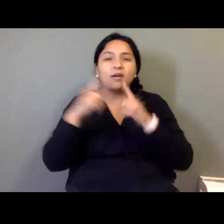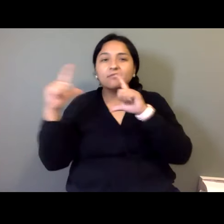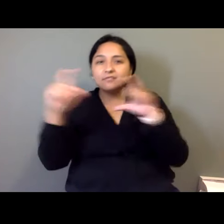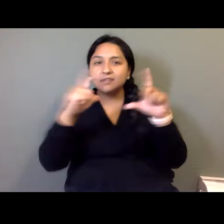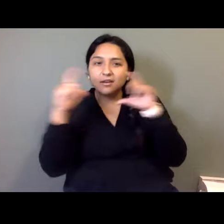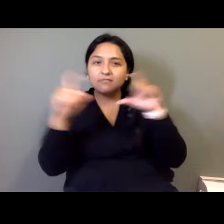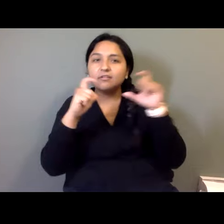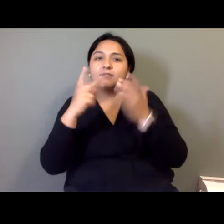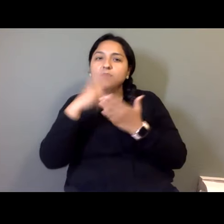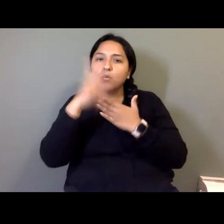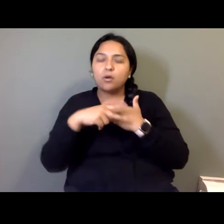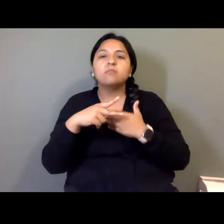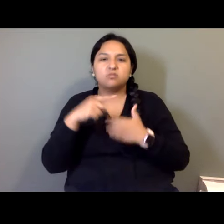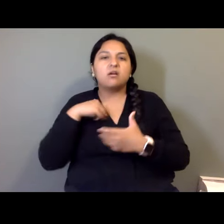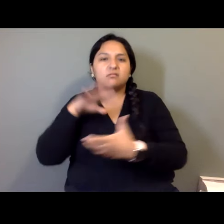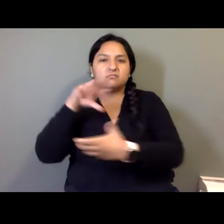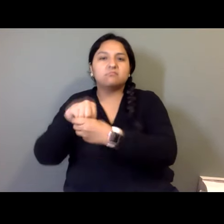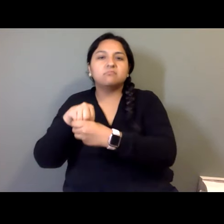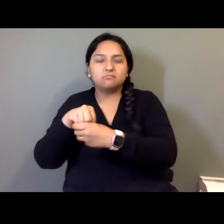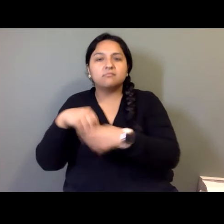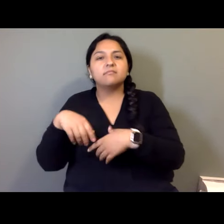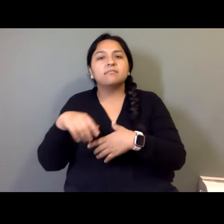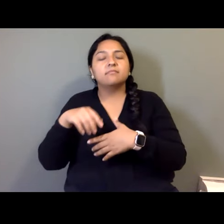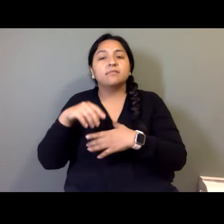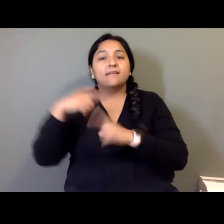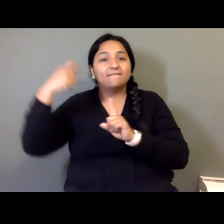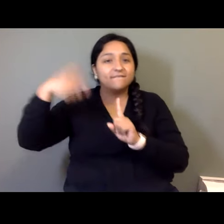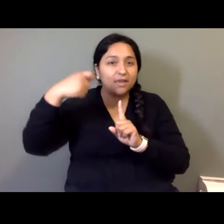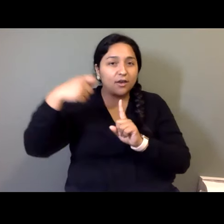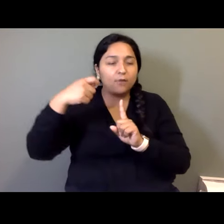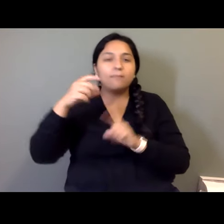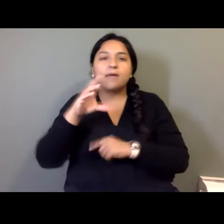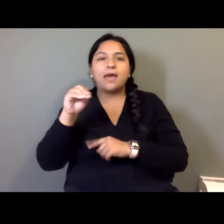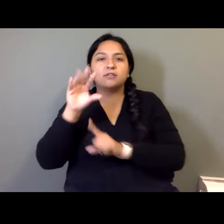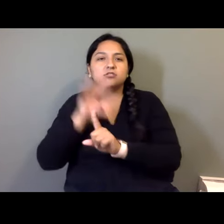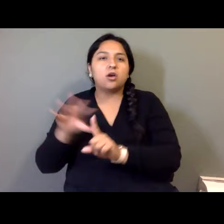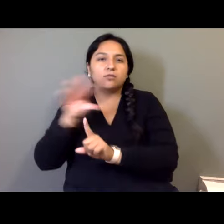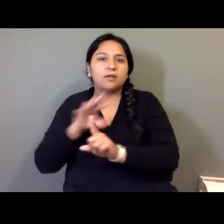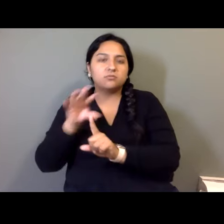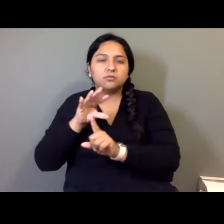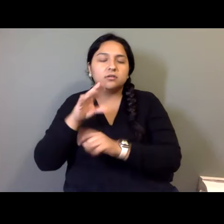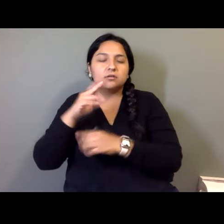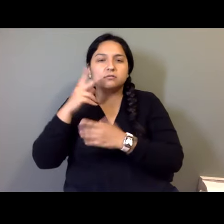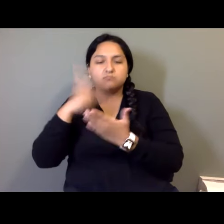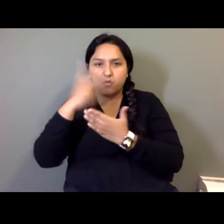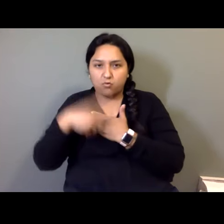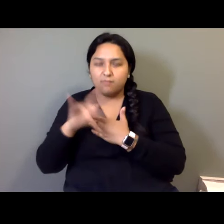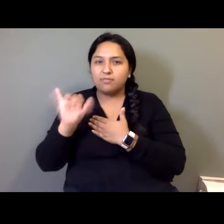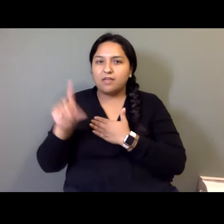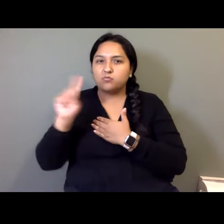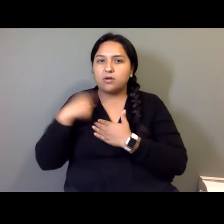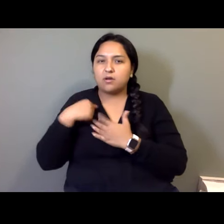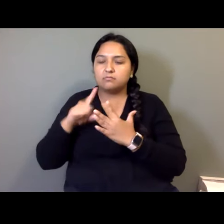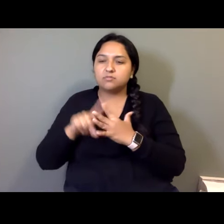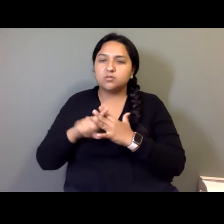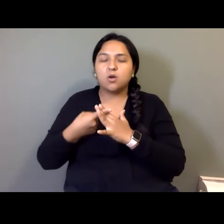And I participated in the film and the documentary program. And that's kind of where I got my